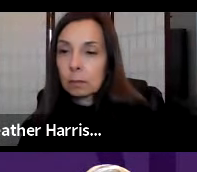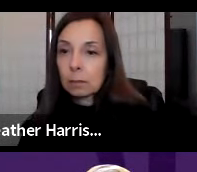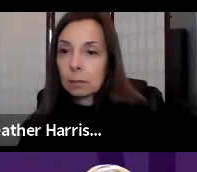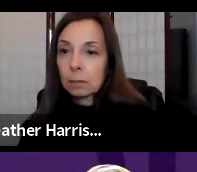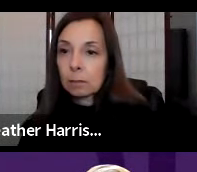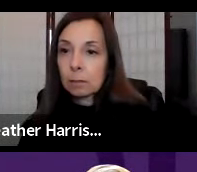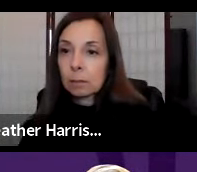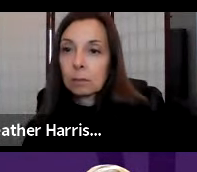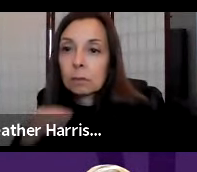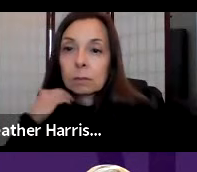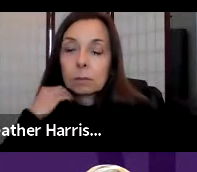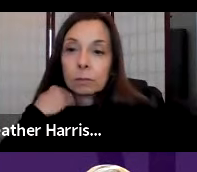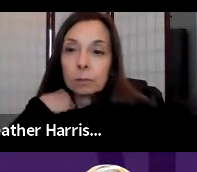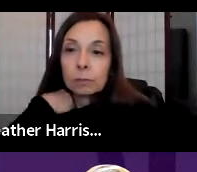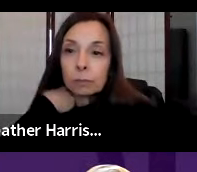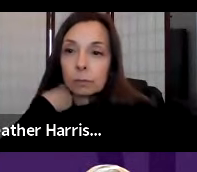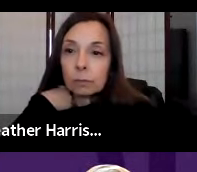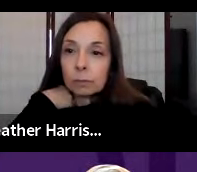Christina, we can't hear you.